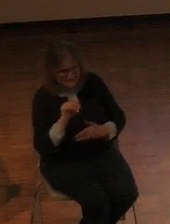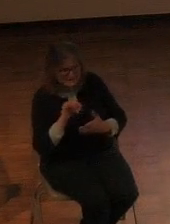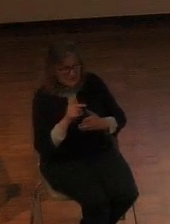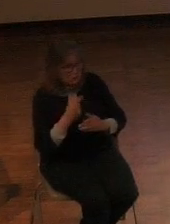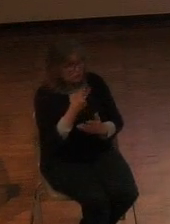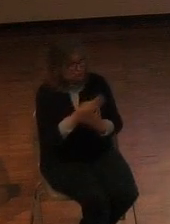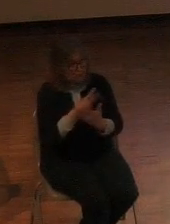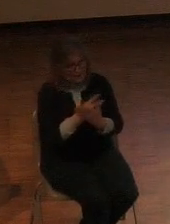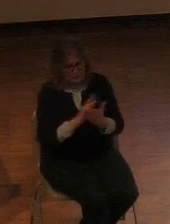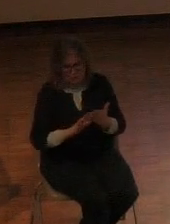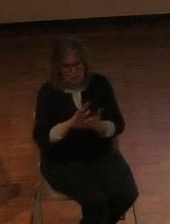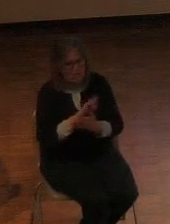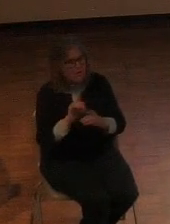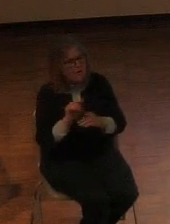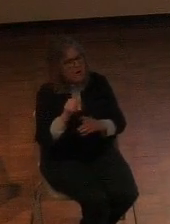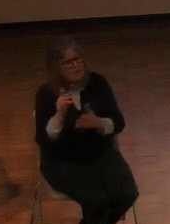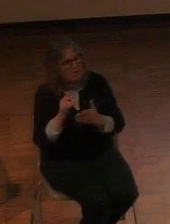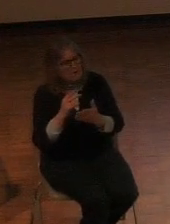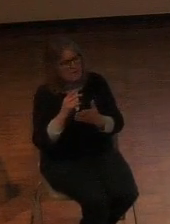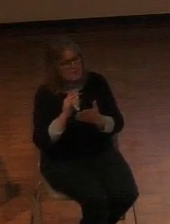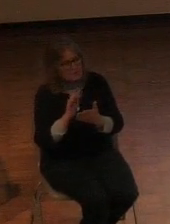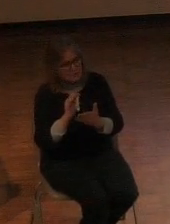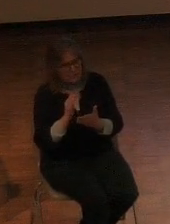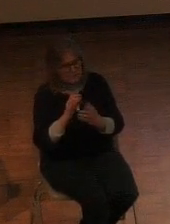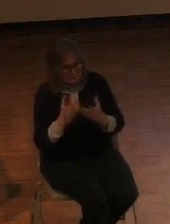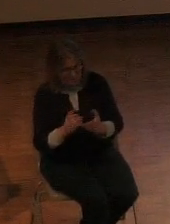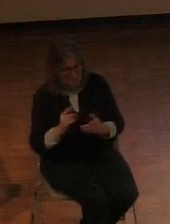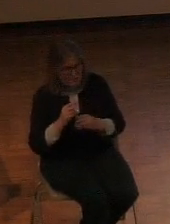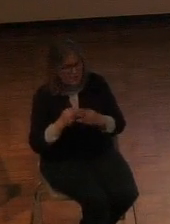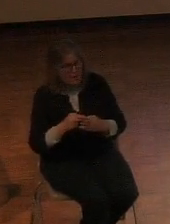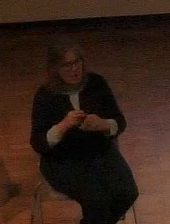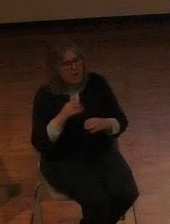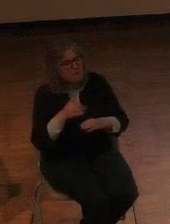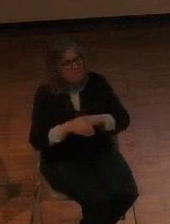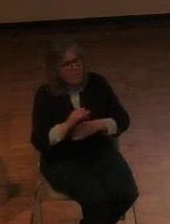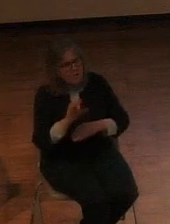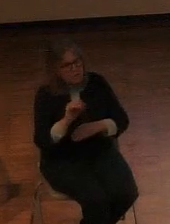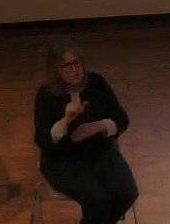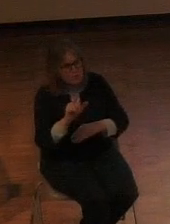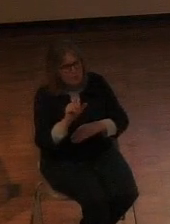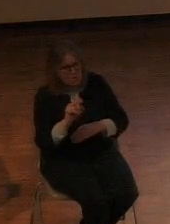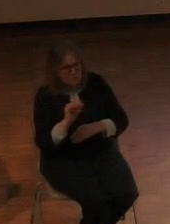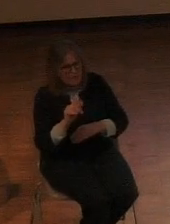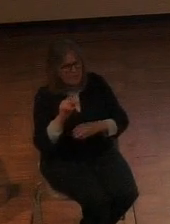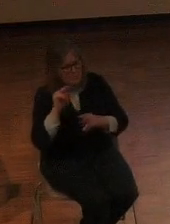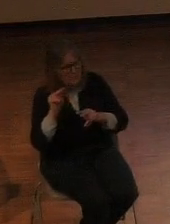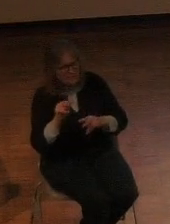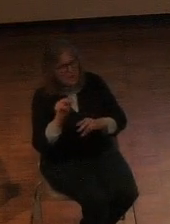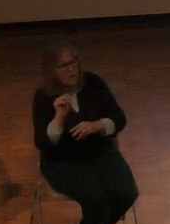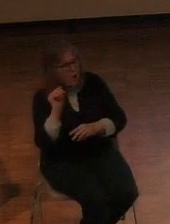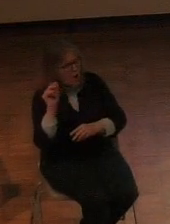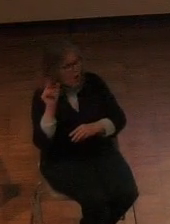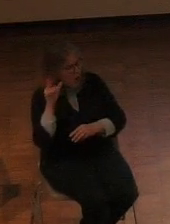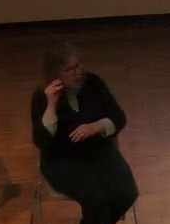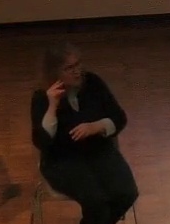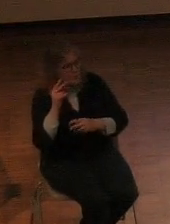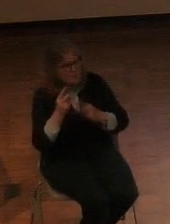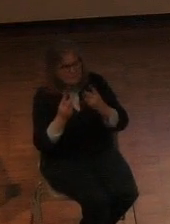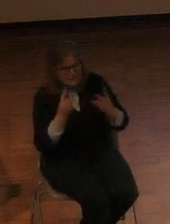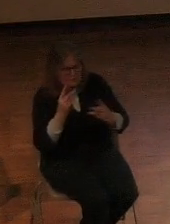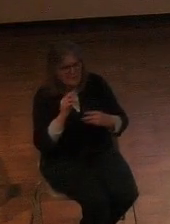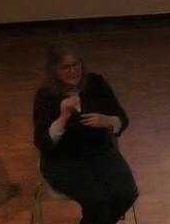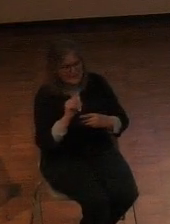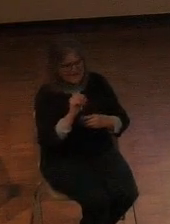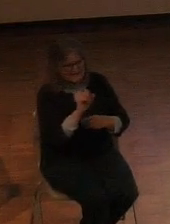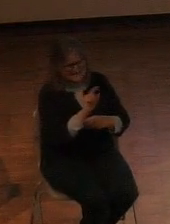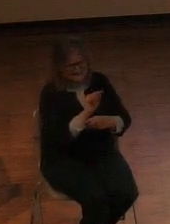course entitled Postcolonial Perspectives on Audiovisual Media at Stockholm University Department of